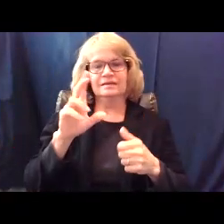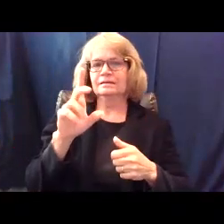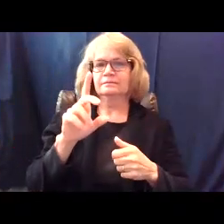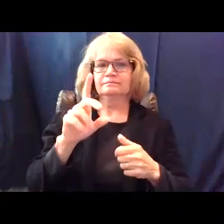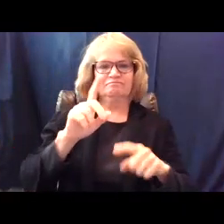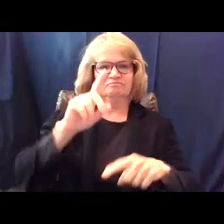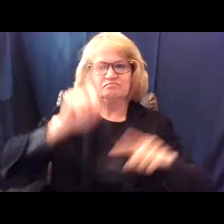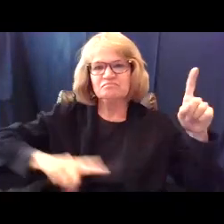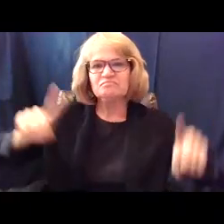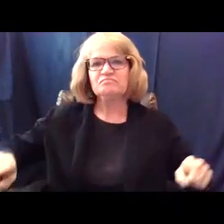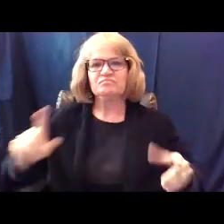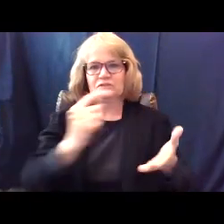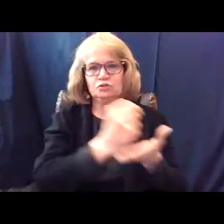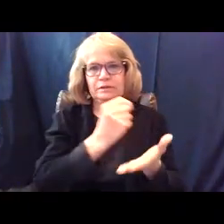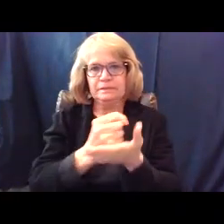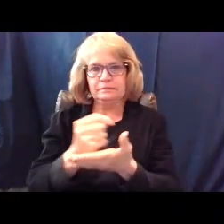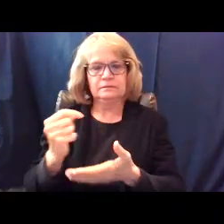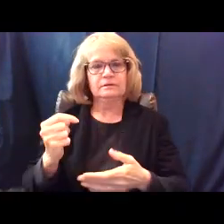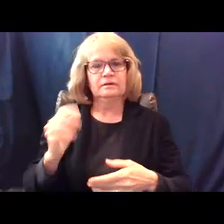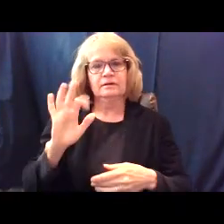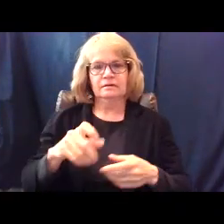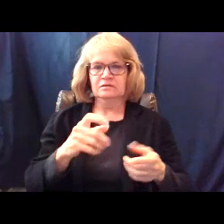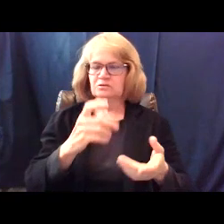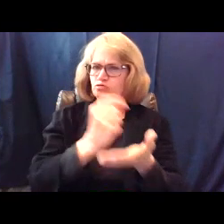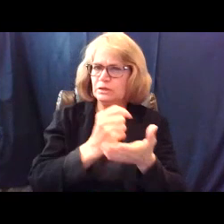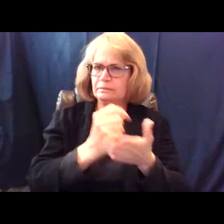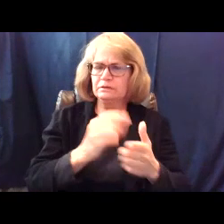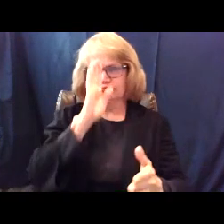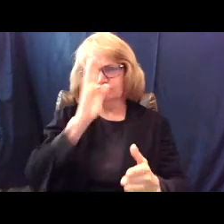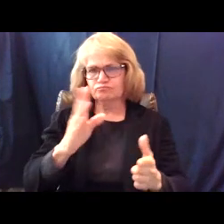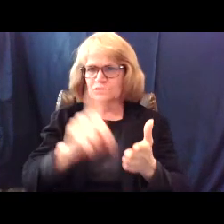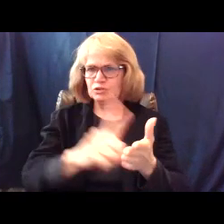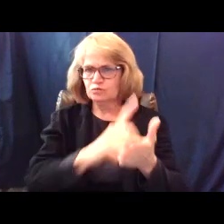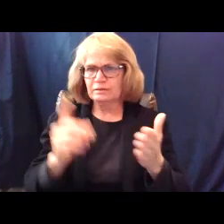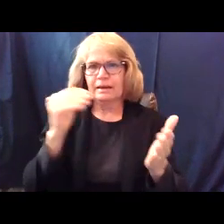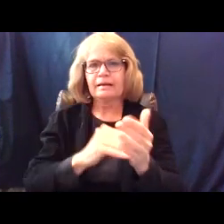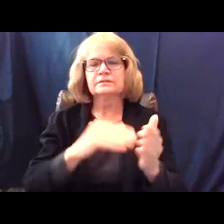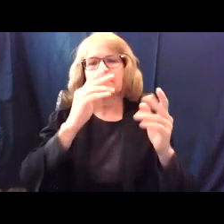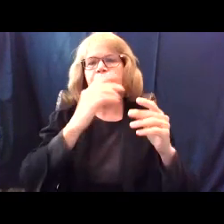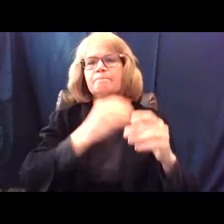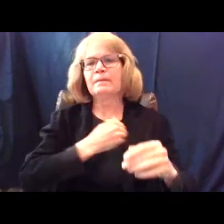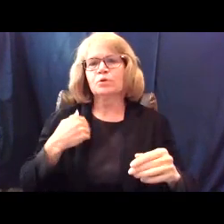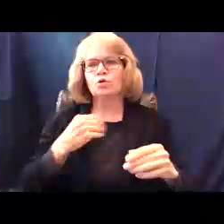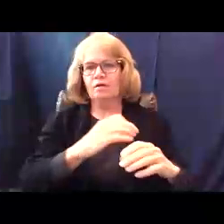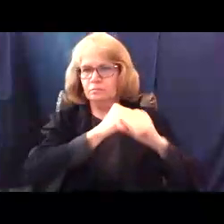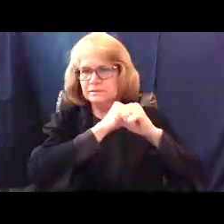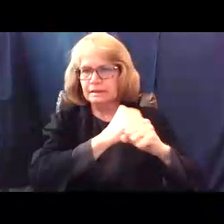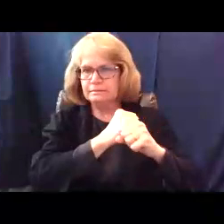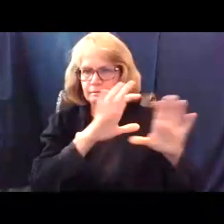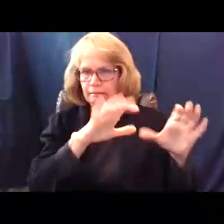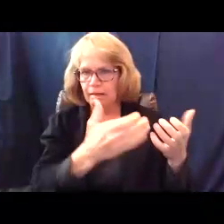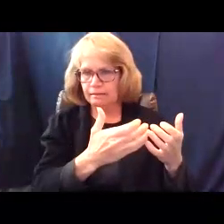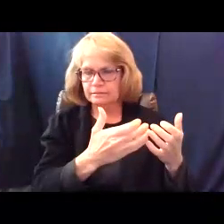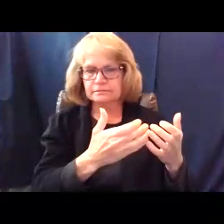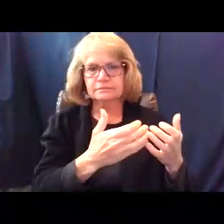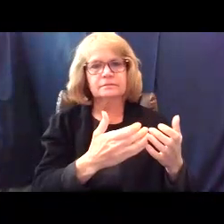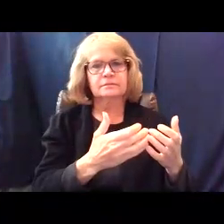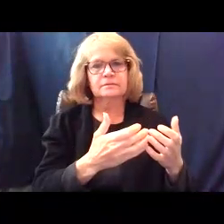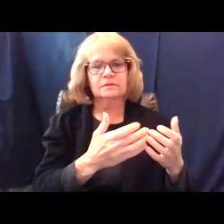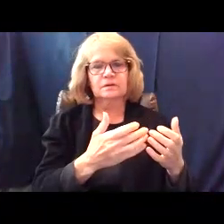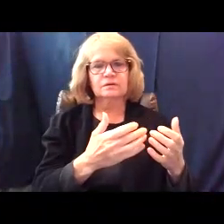treatment. So that's treatment that directly discriminates against a member of a protected class. So looking at